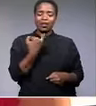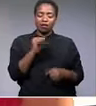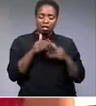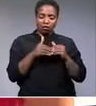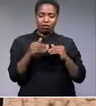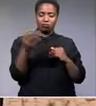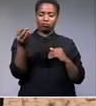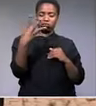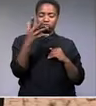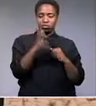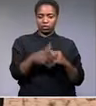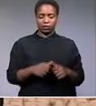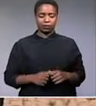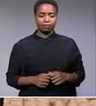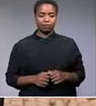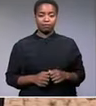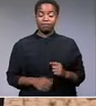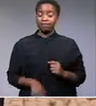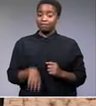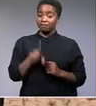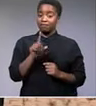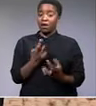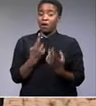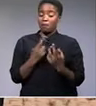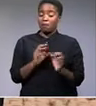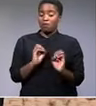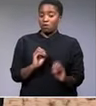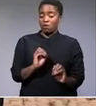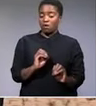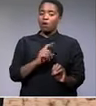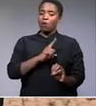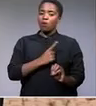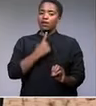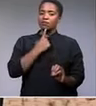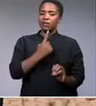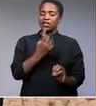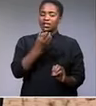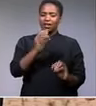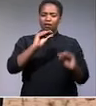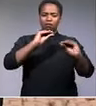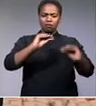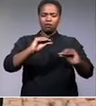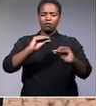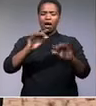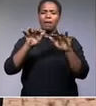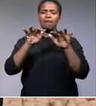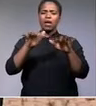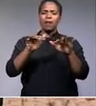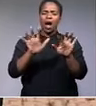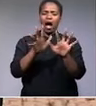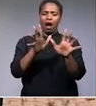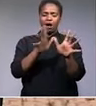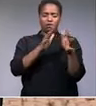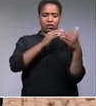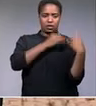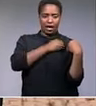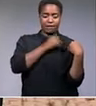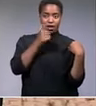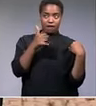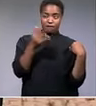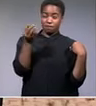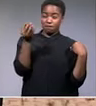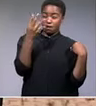continuing. But there is some hope. They say they're making progress in educating ordinary residents about what needs to happen